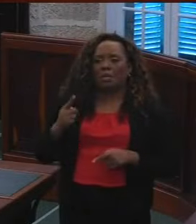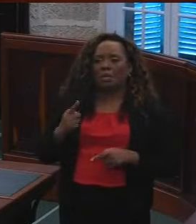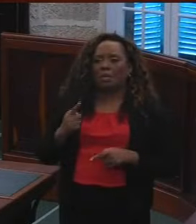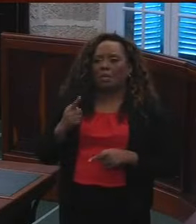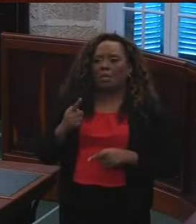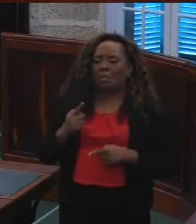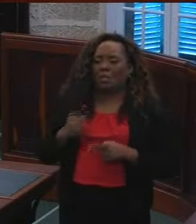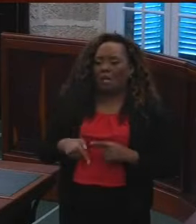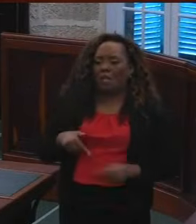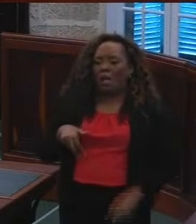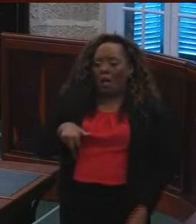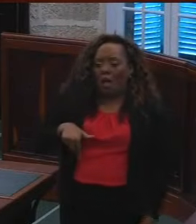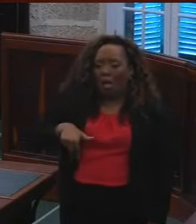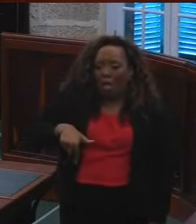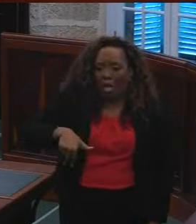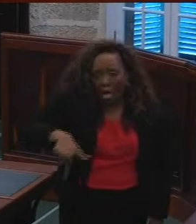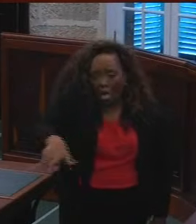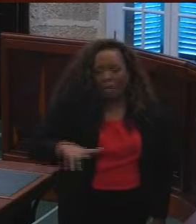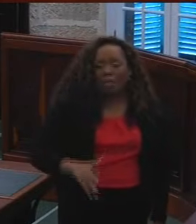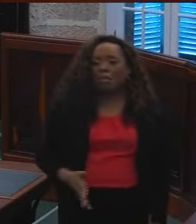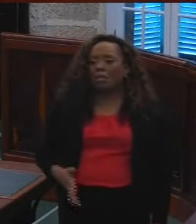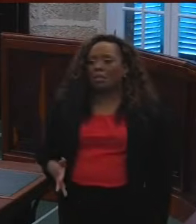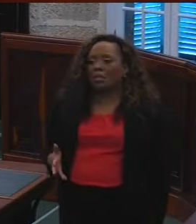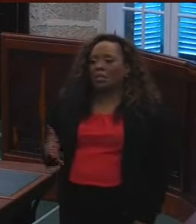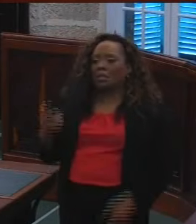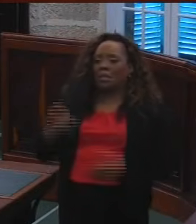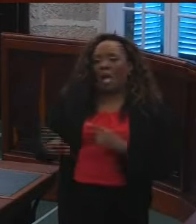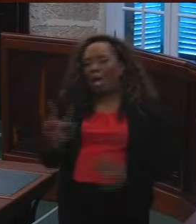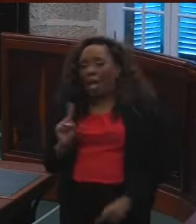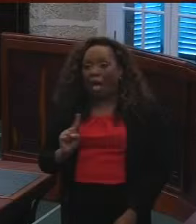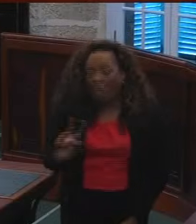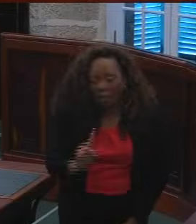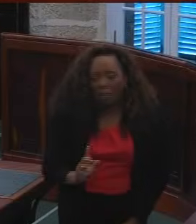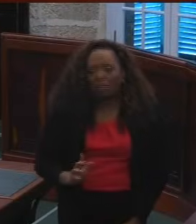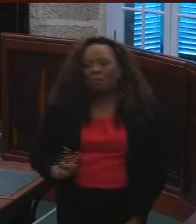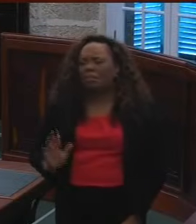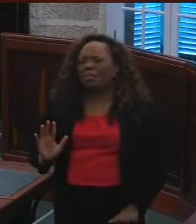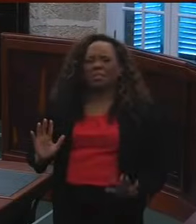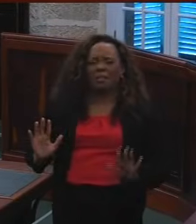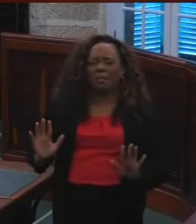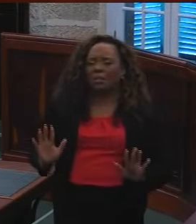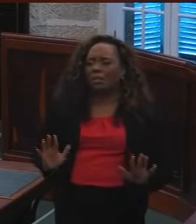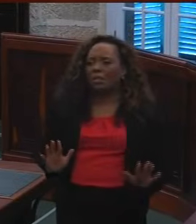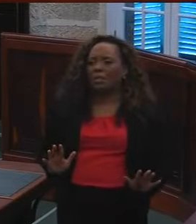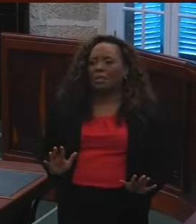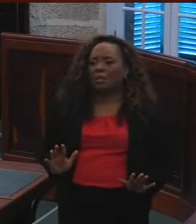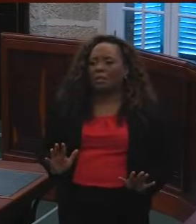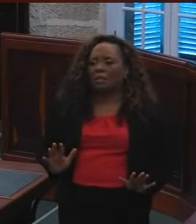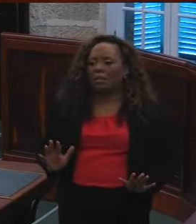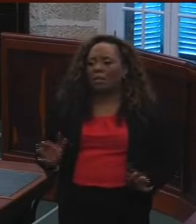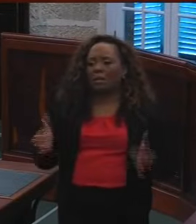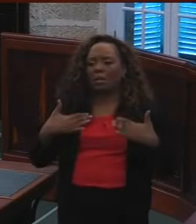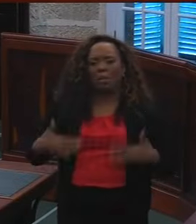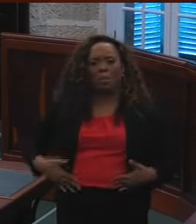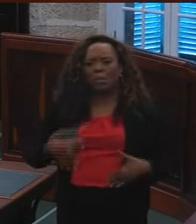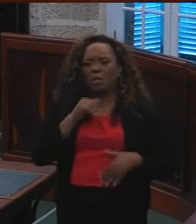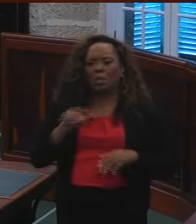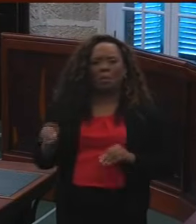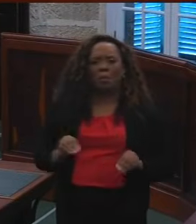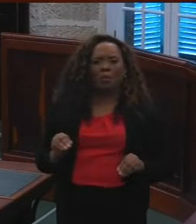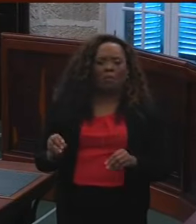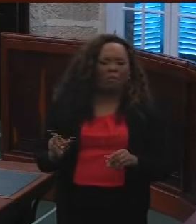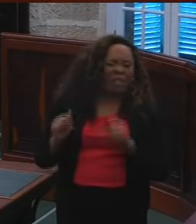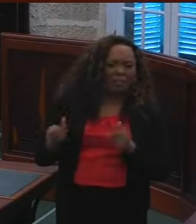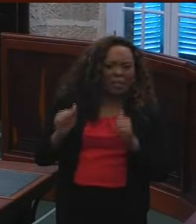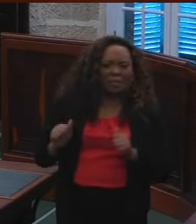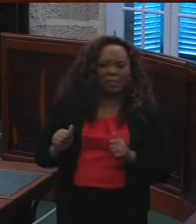going to a store, you can't whistle through the door, Mr. Speaker, sir. We got to stop and check ourselves, Mr. Speaker, sir. The time has come for us